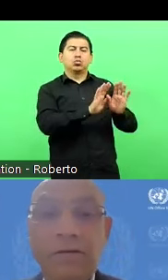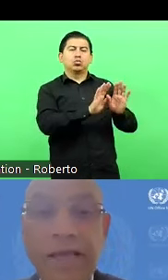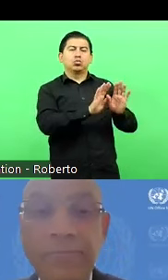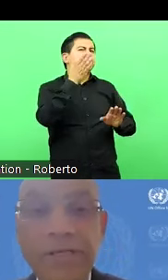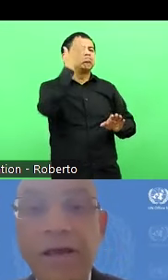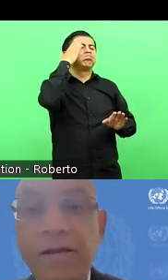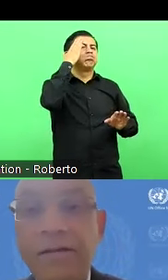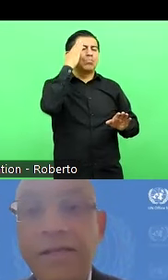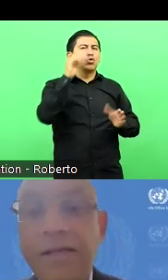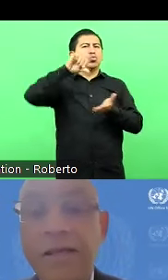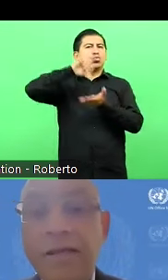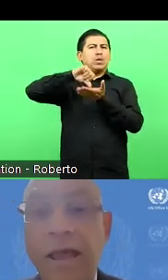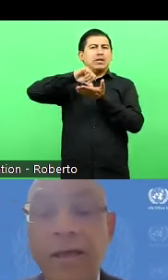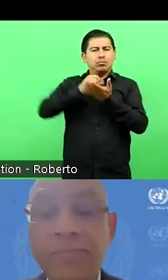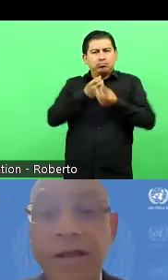The MCR